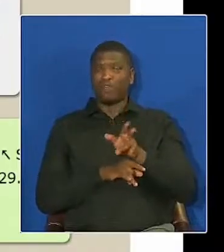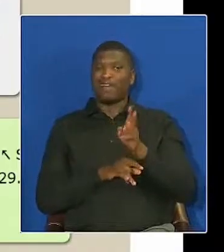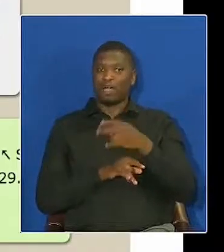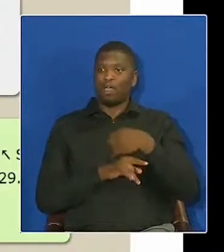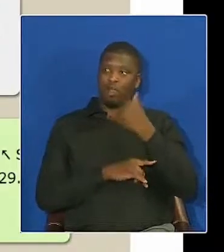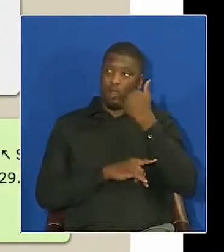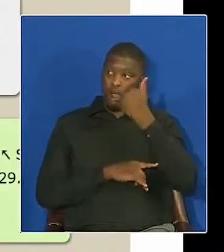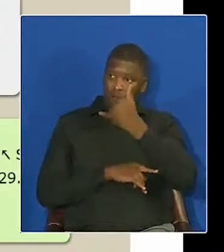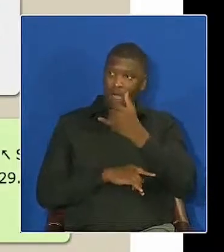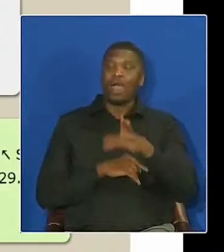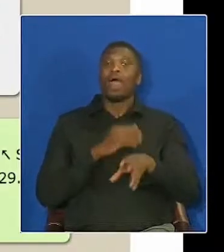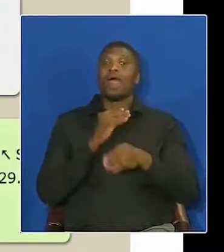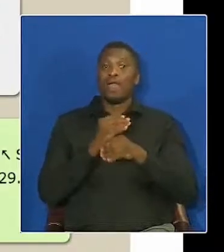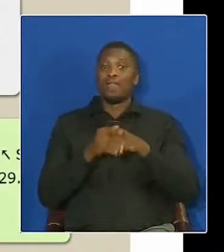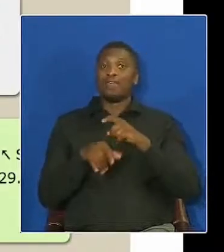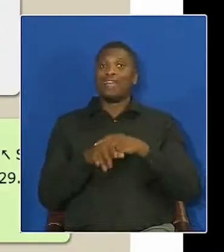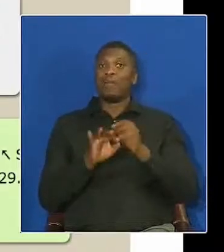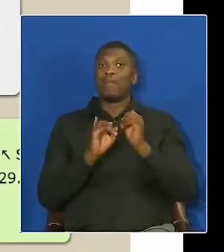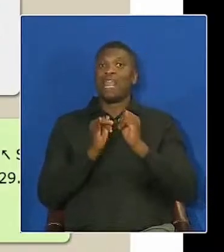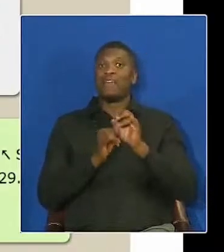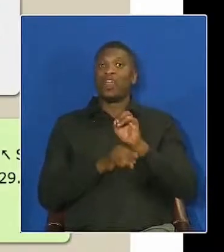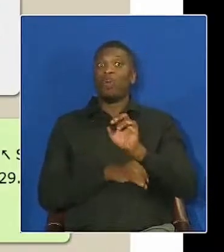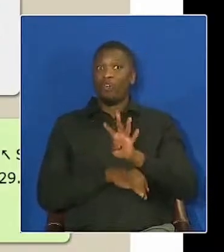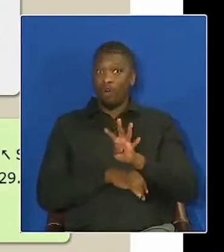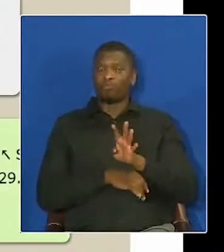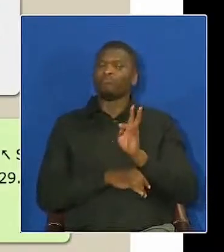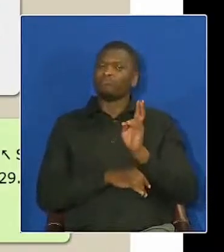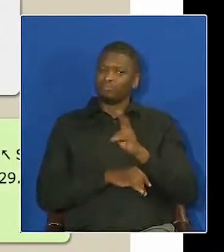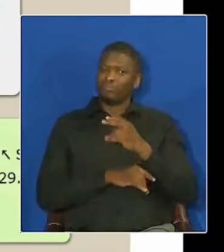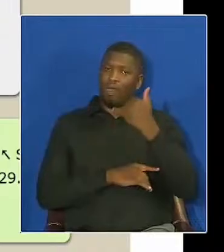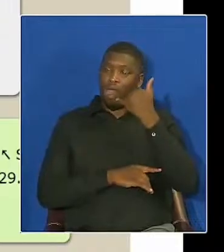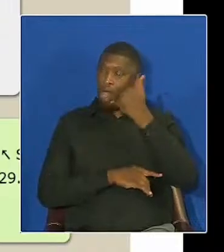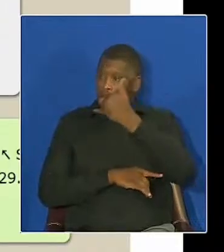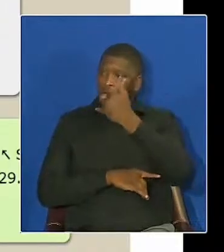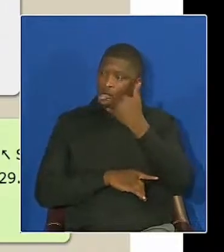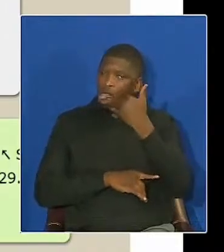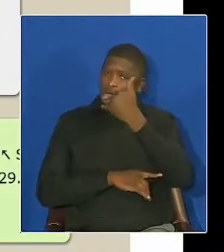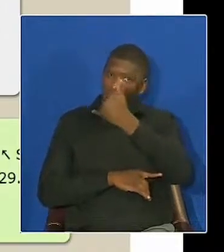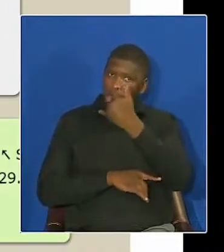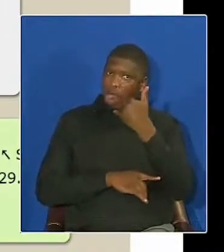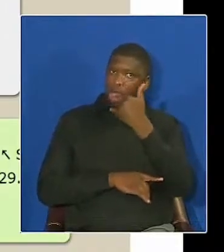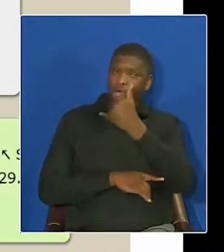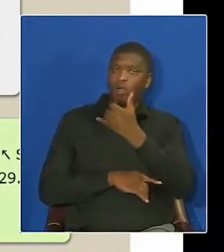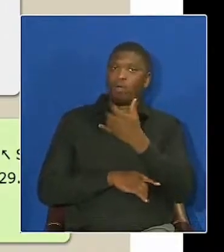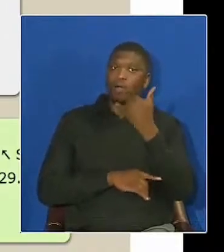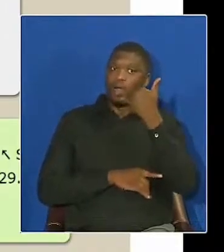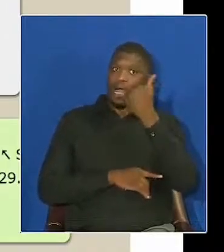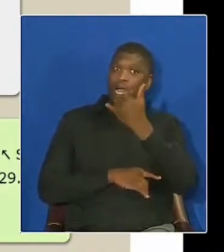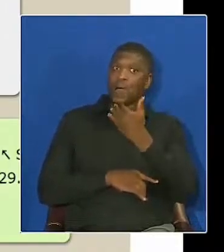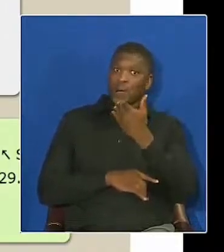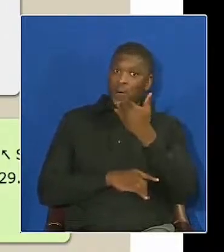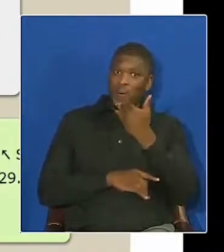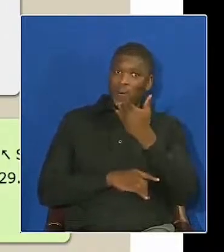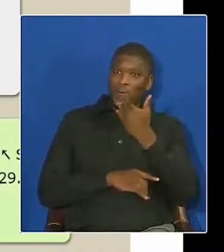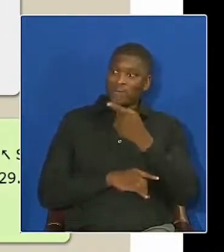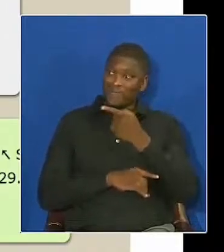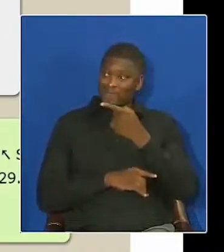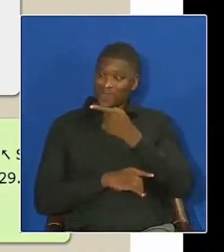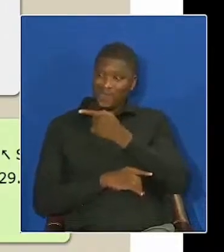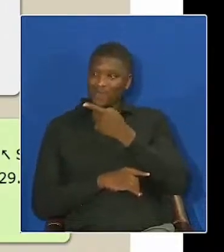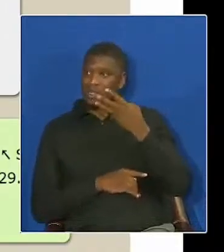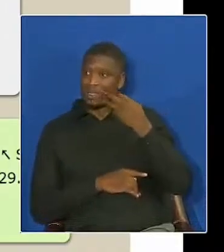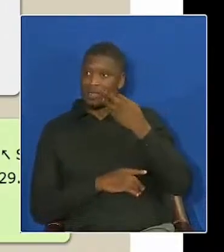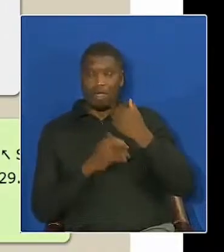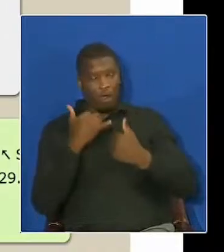at 11:04 on the same date. All those calls were made by Mr. Matlala to Mr.